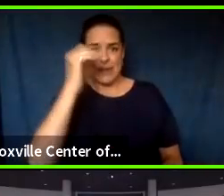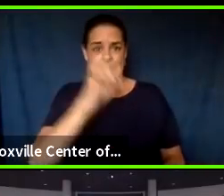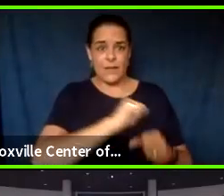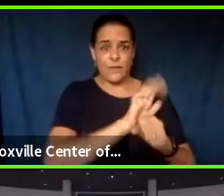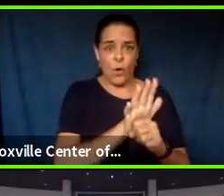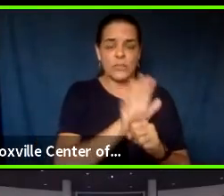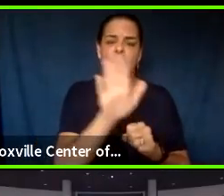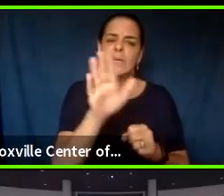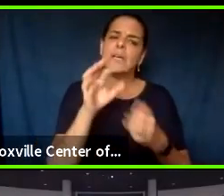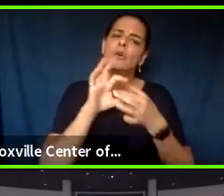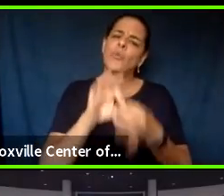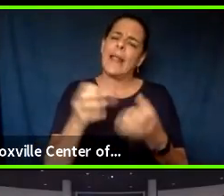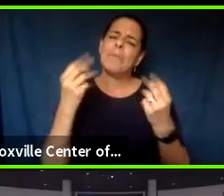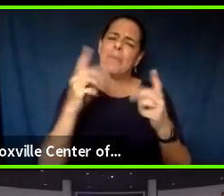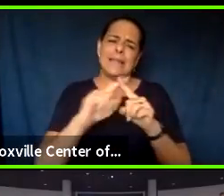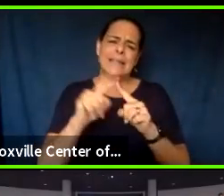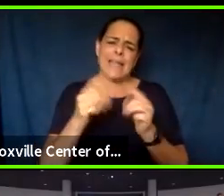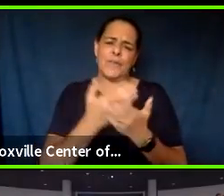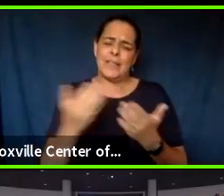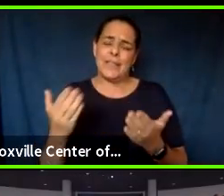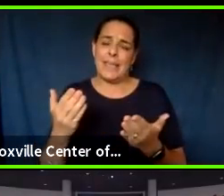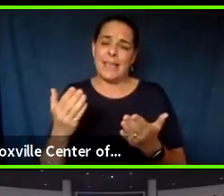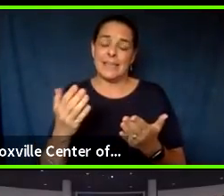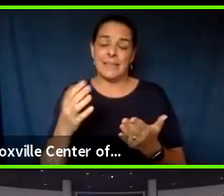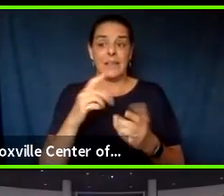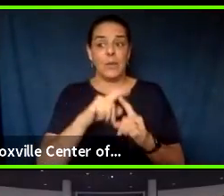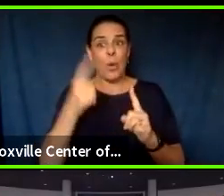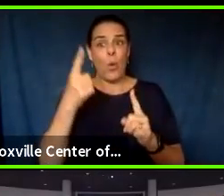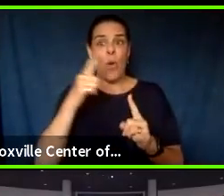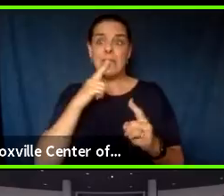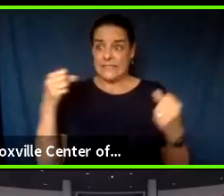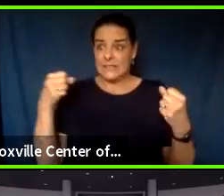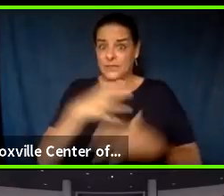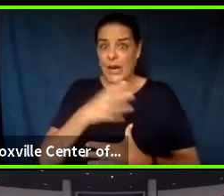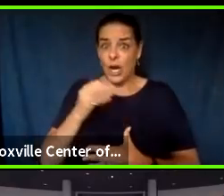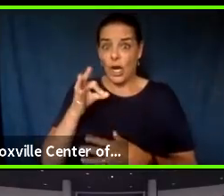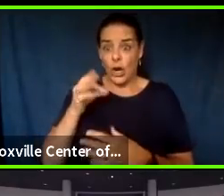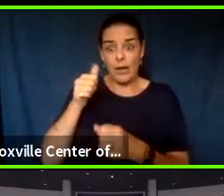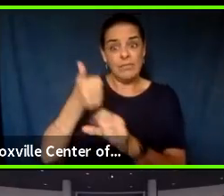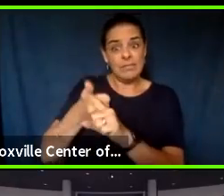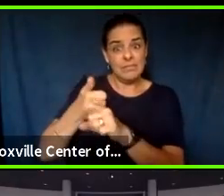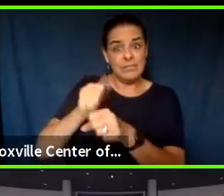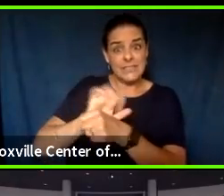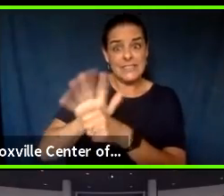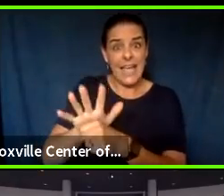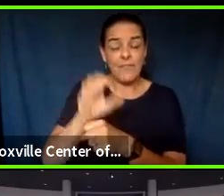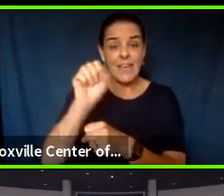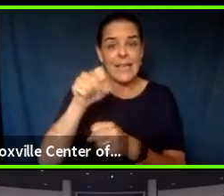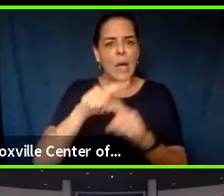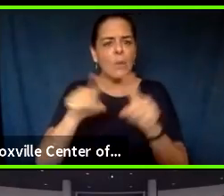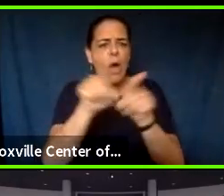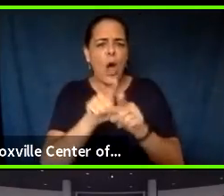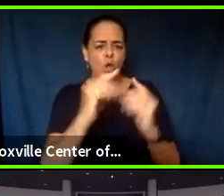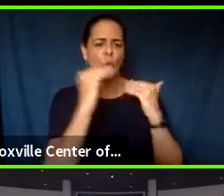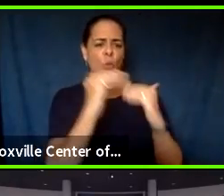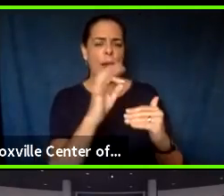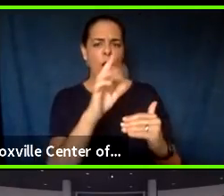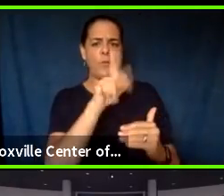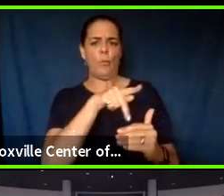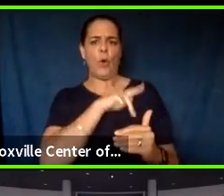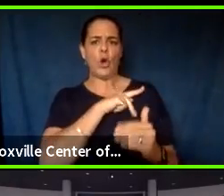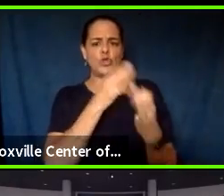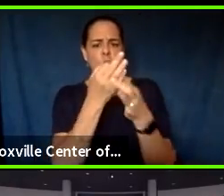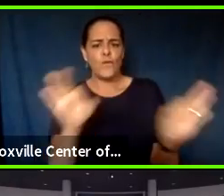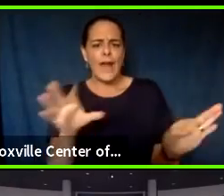many things, not the least of which is the fear of the disease itself, but also the restriction of personal liberties and the